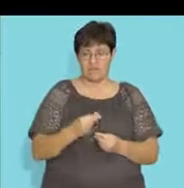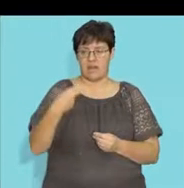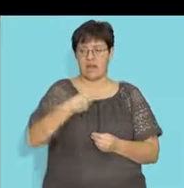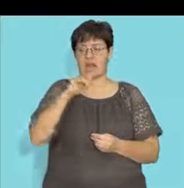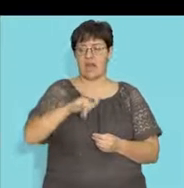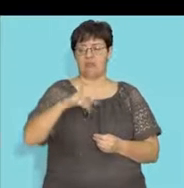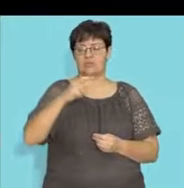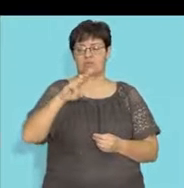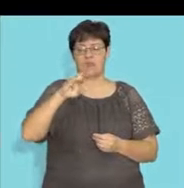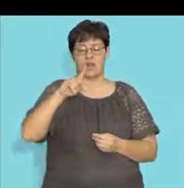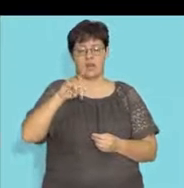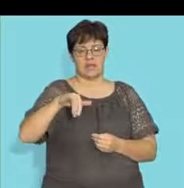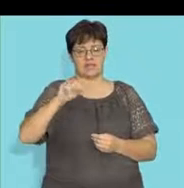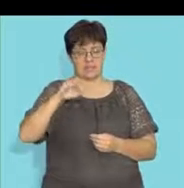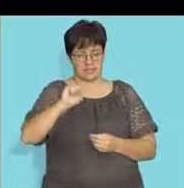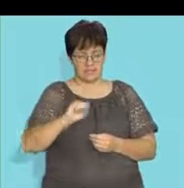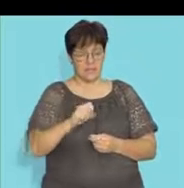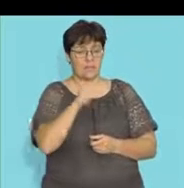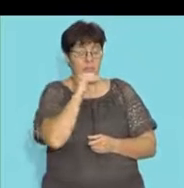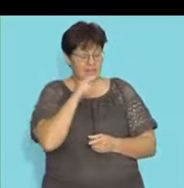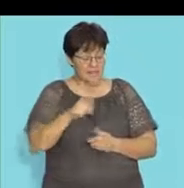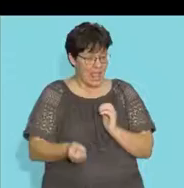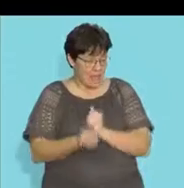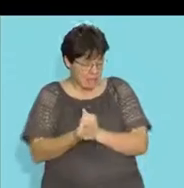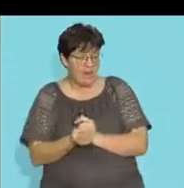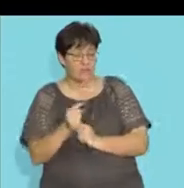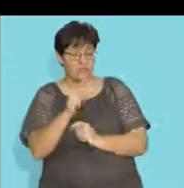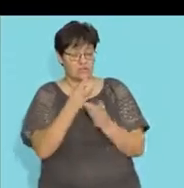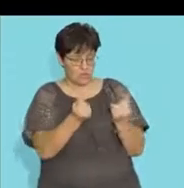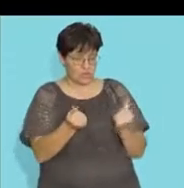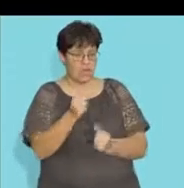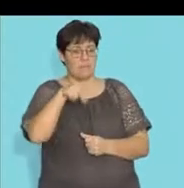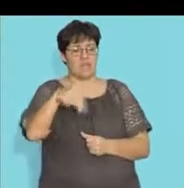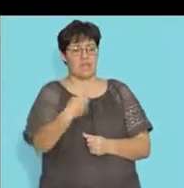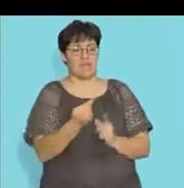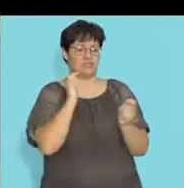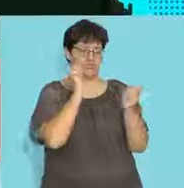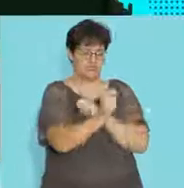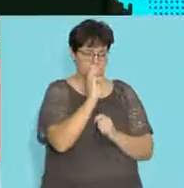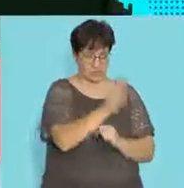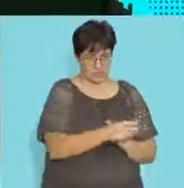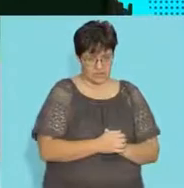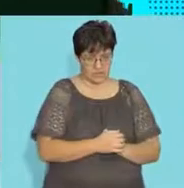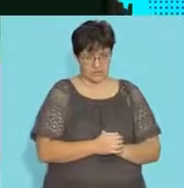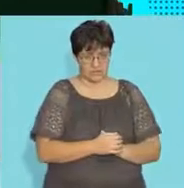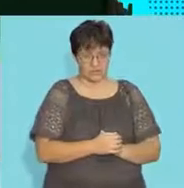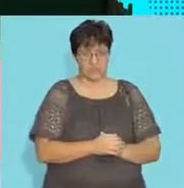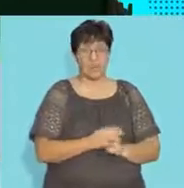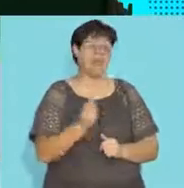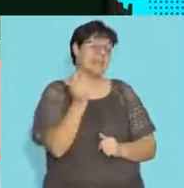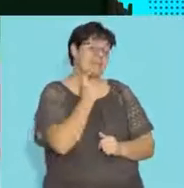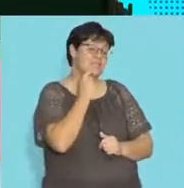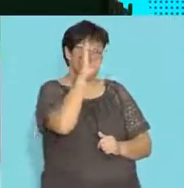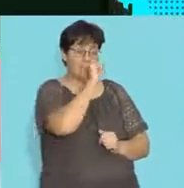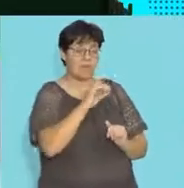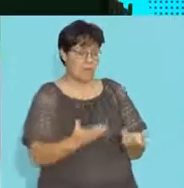hydrolysis and change the pH of a solution. I just need to remind you one way to easily